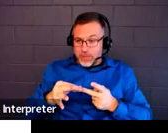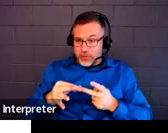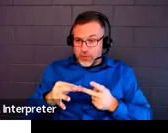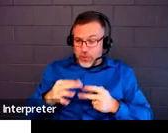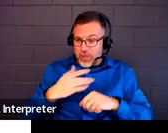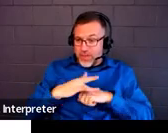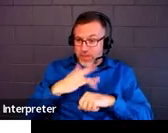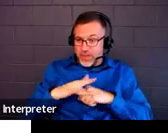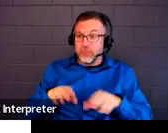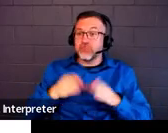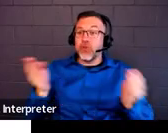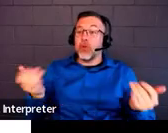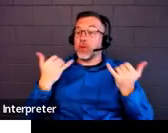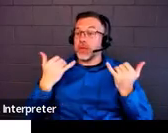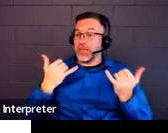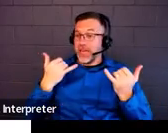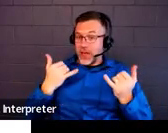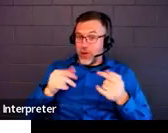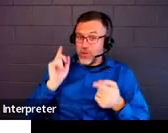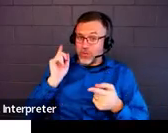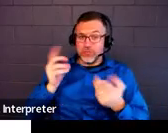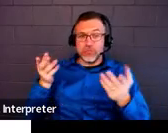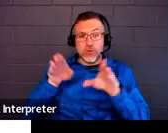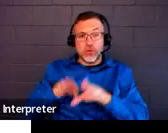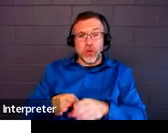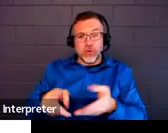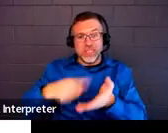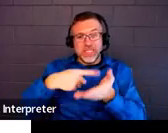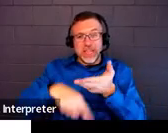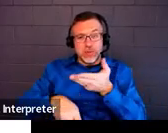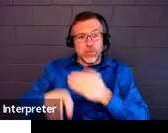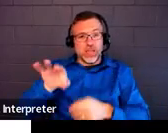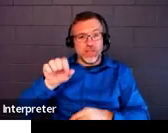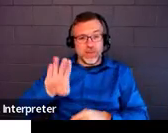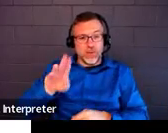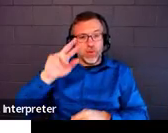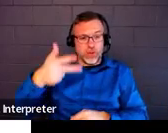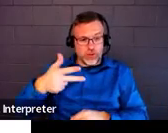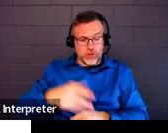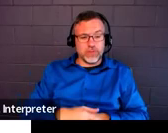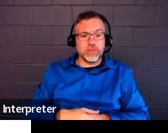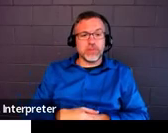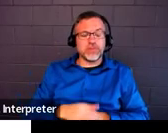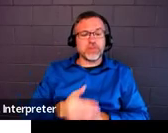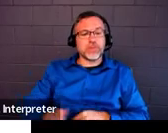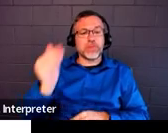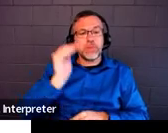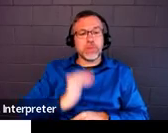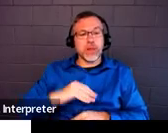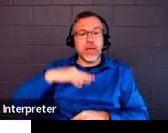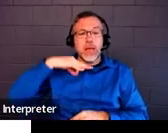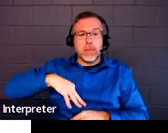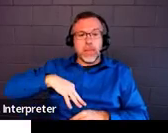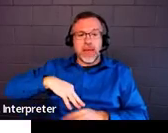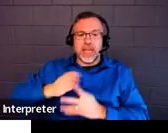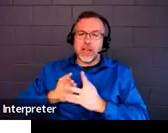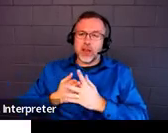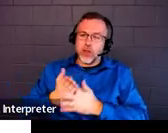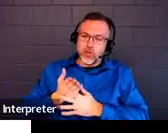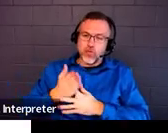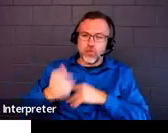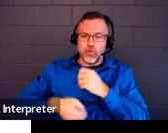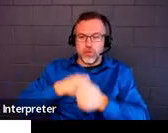now until next week, it looks like, until February 3rd. Mm-hmm. And then there's the Maine through year